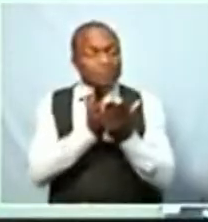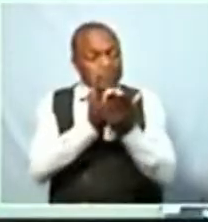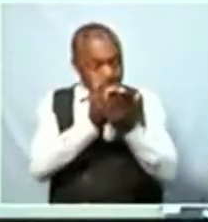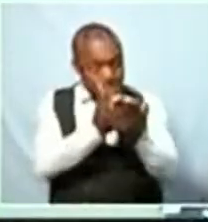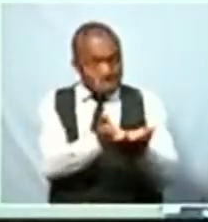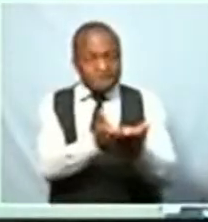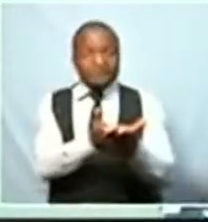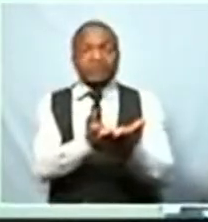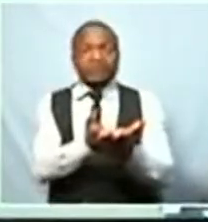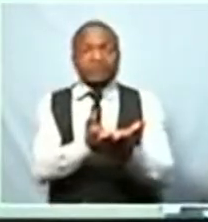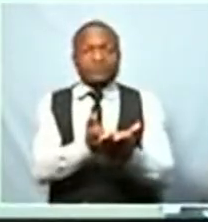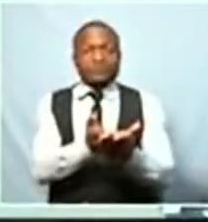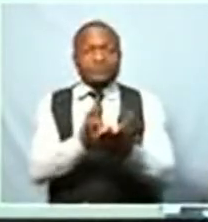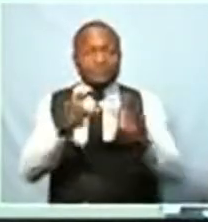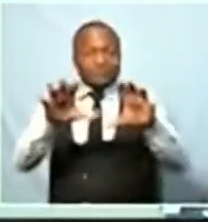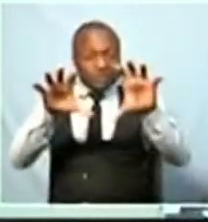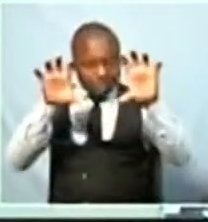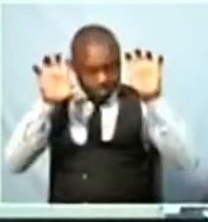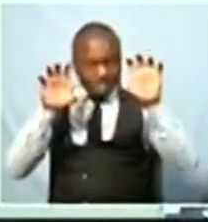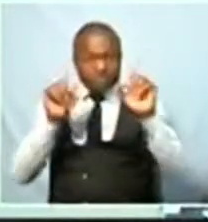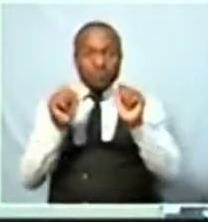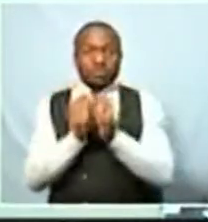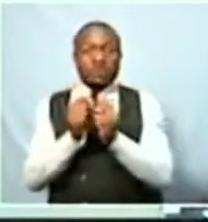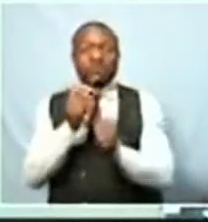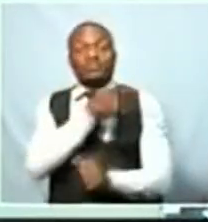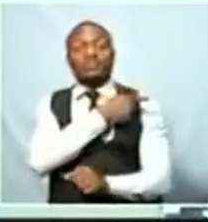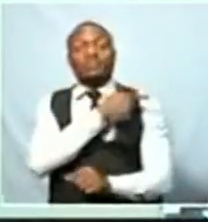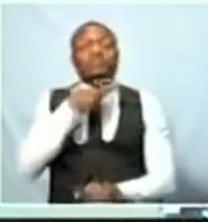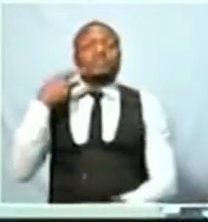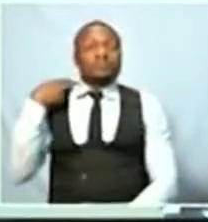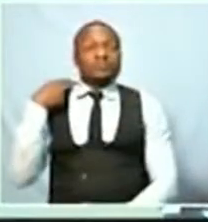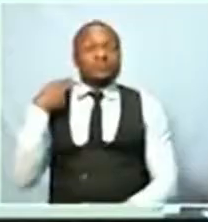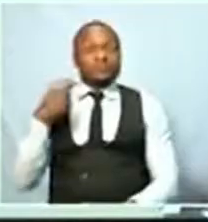the Executive and Parliament.